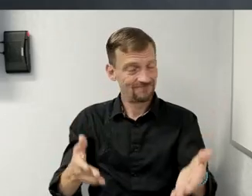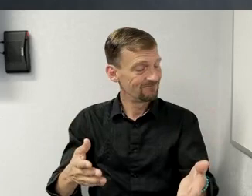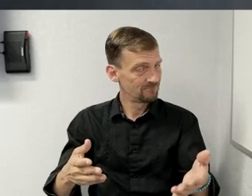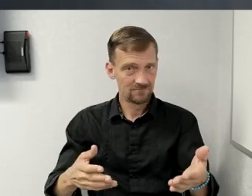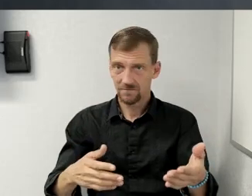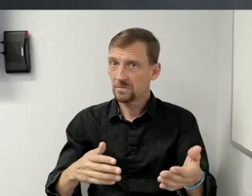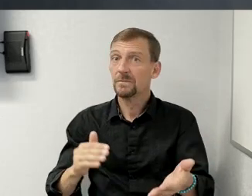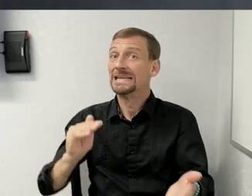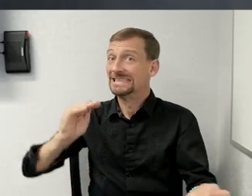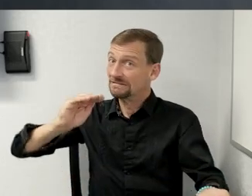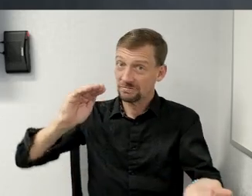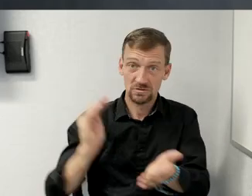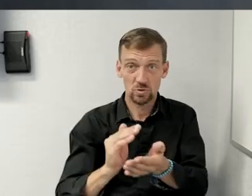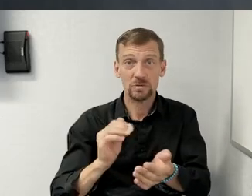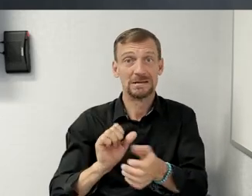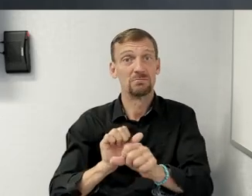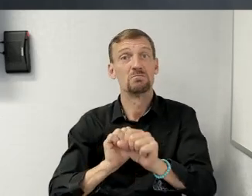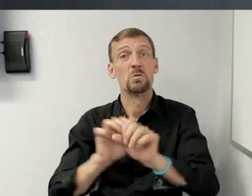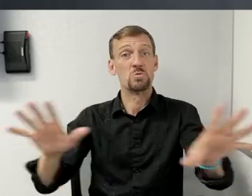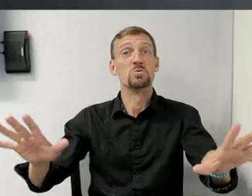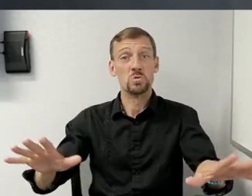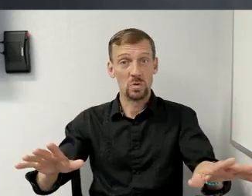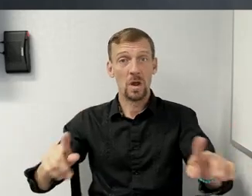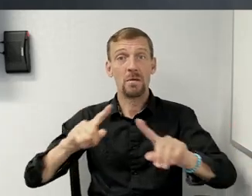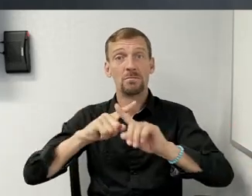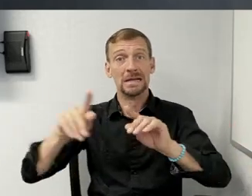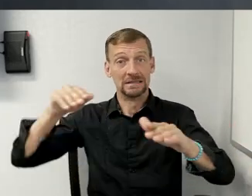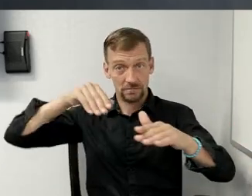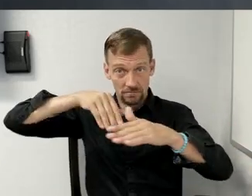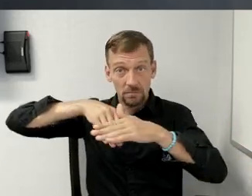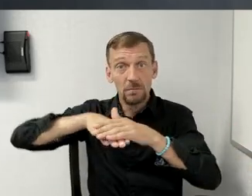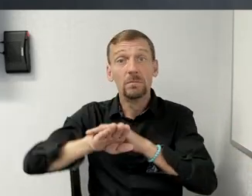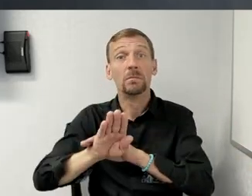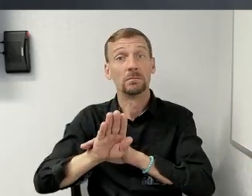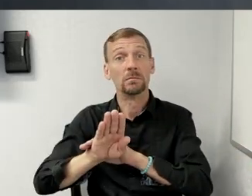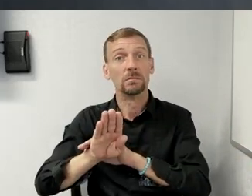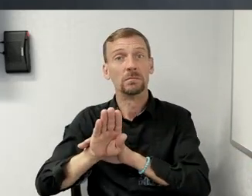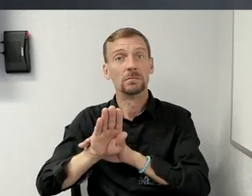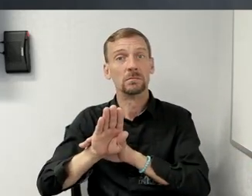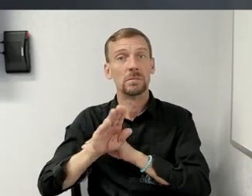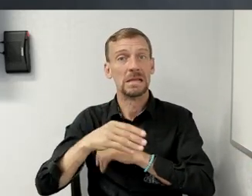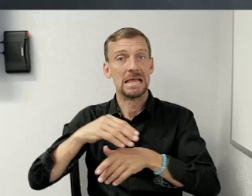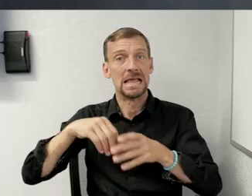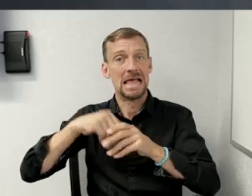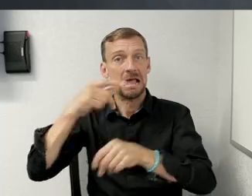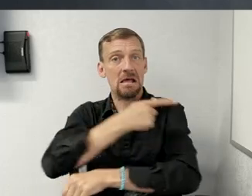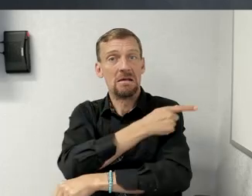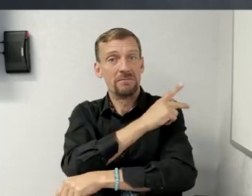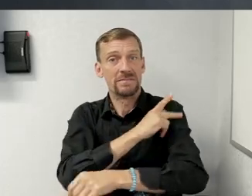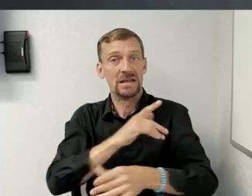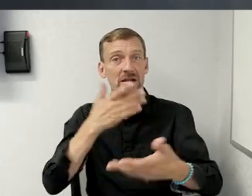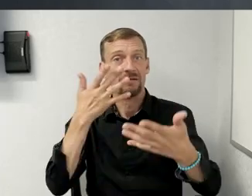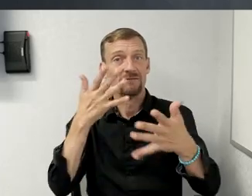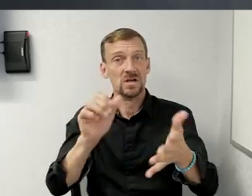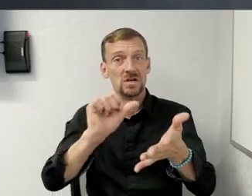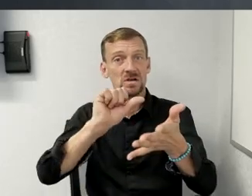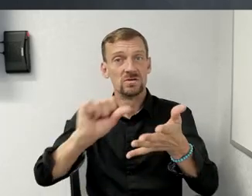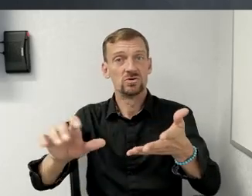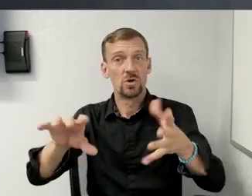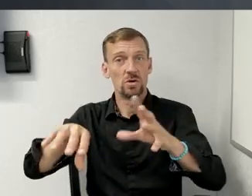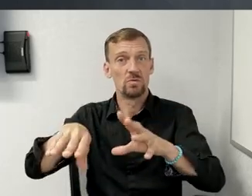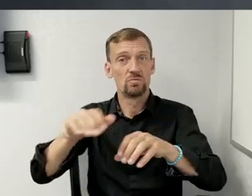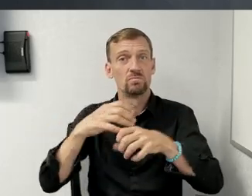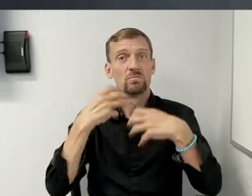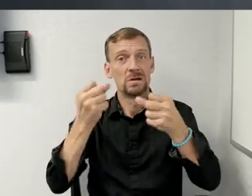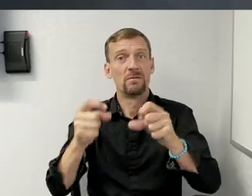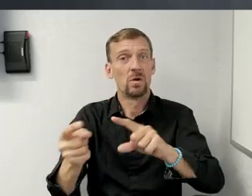again, reducing exposure. But they come in, outpatient surgery, they recover, and they go